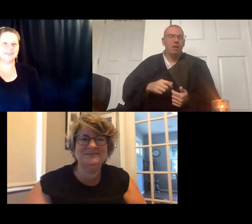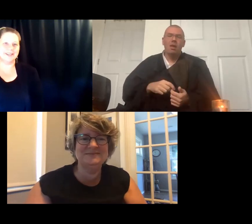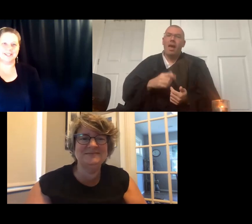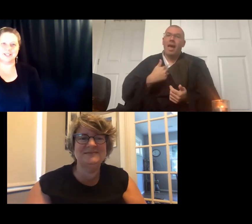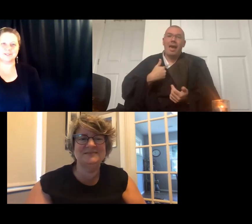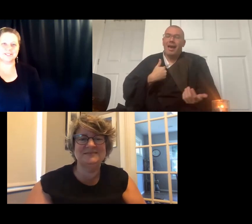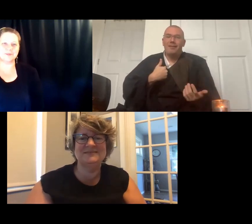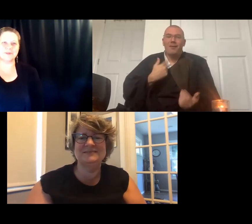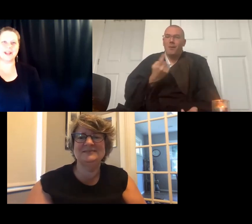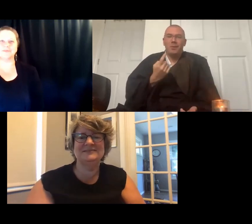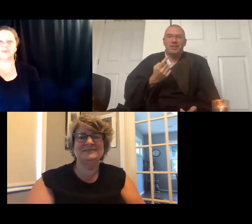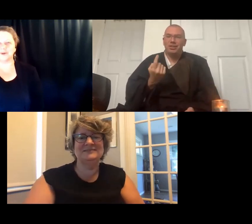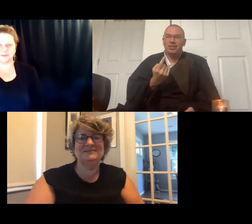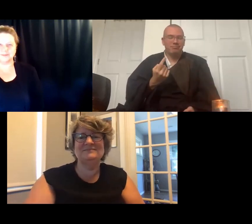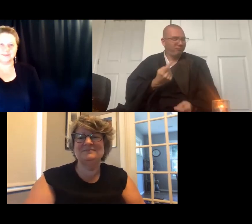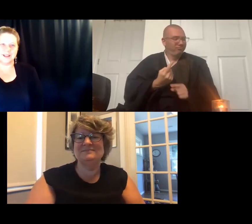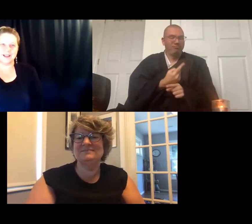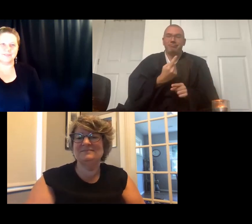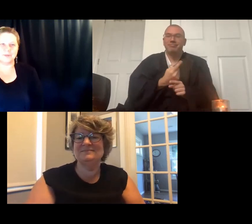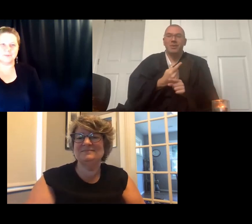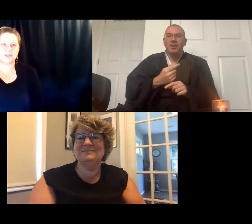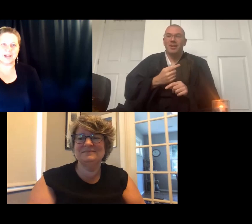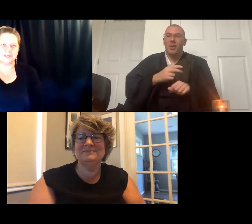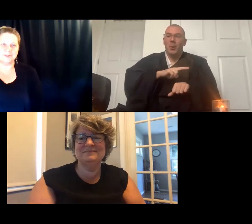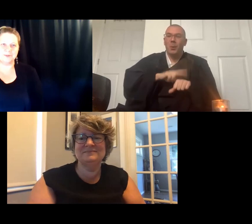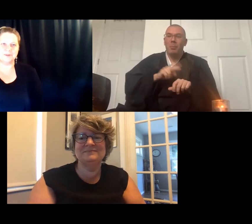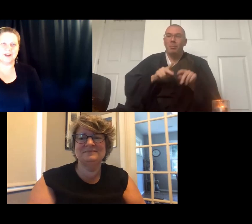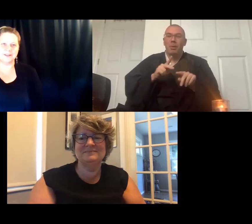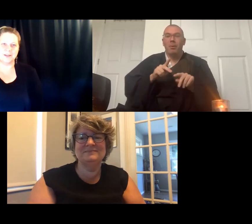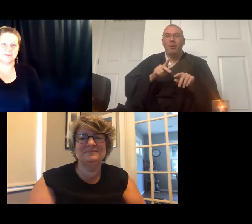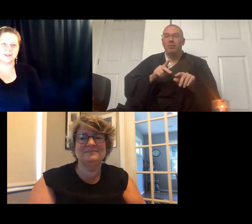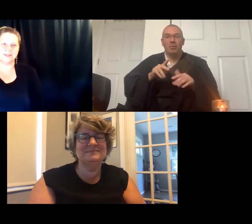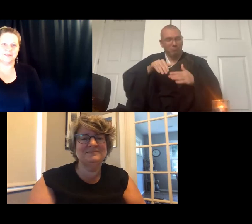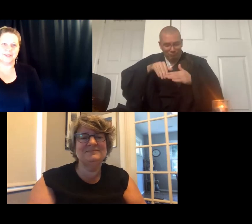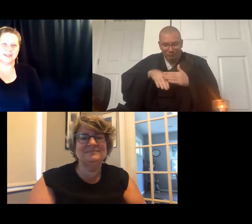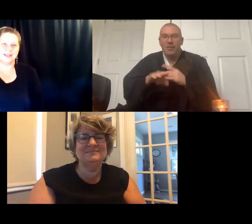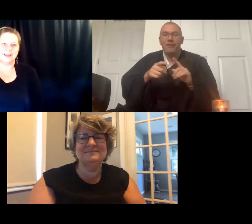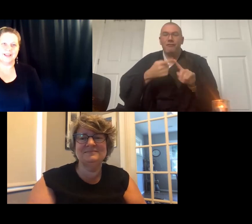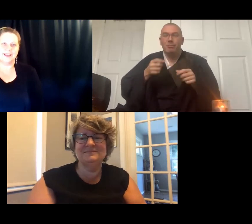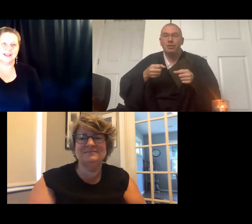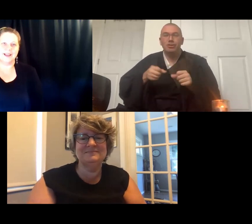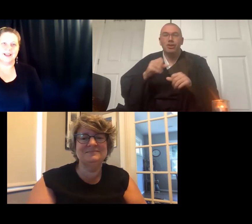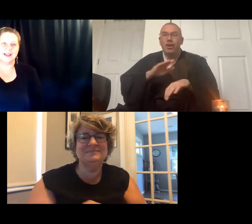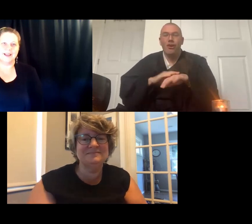have, you know, just a rainbow of people coming to our temple.